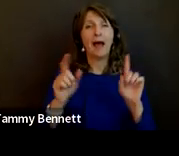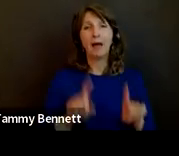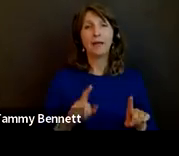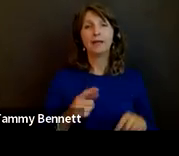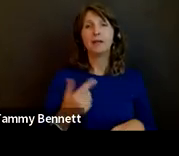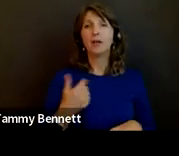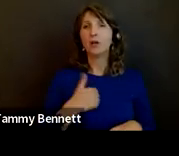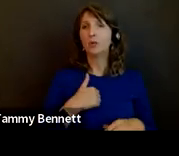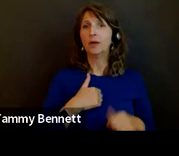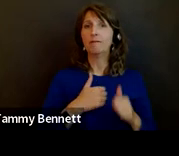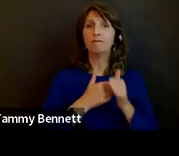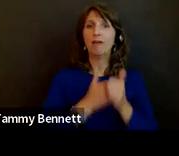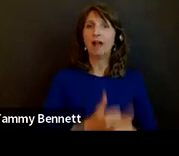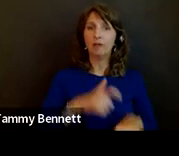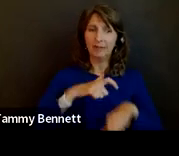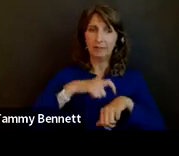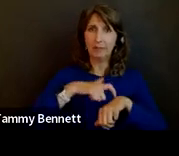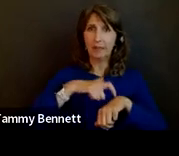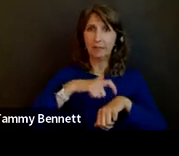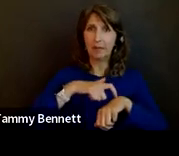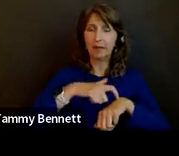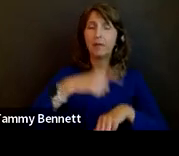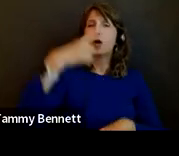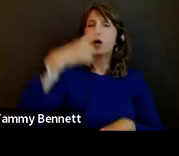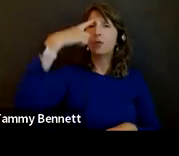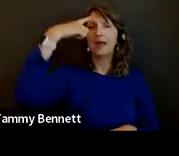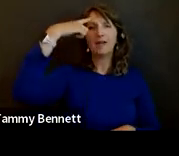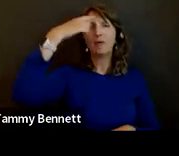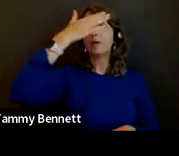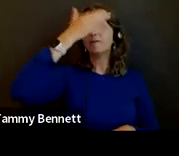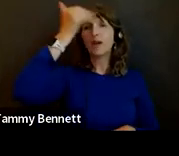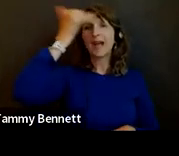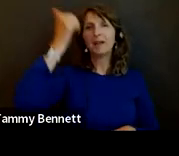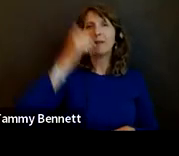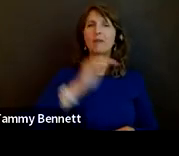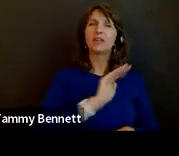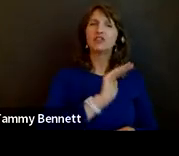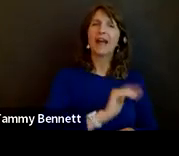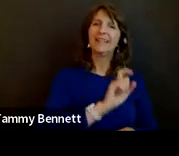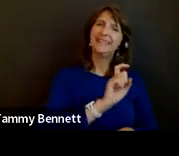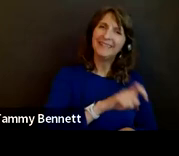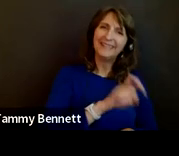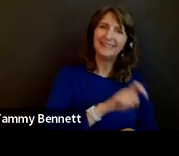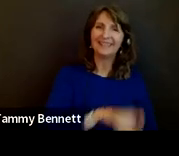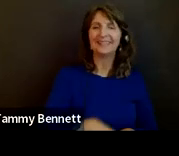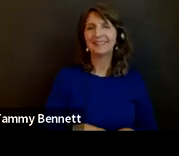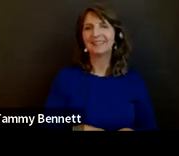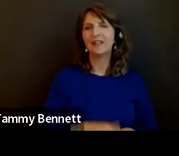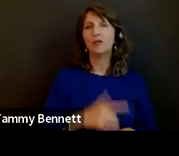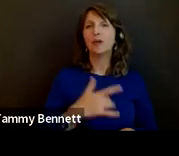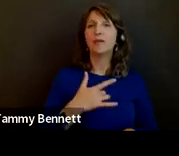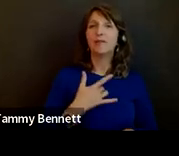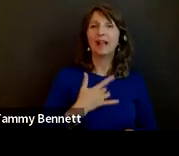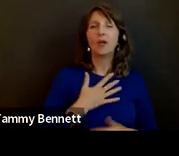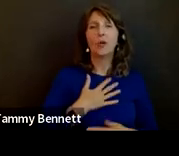the timelines that we forget to serve the child and to ask for leniency and have compassion for them. But sometimes it's very difficult to do that when we're